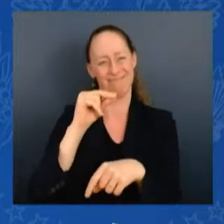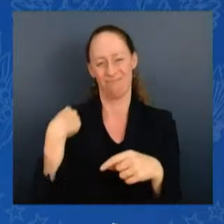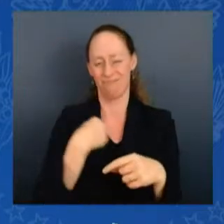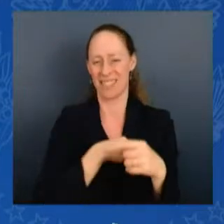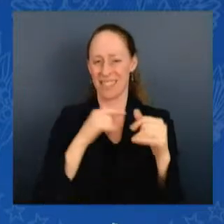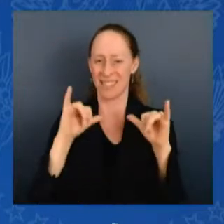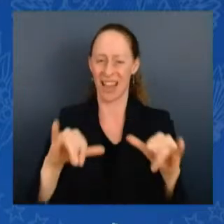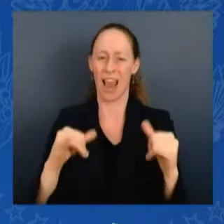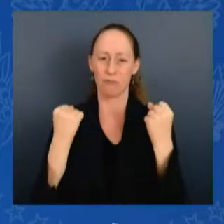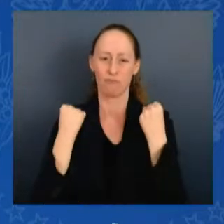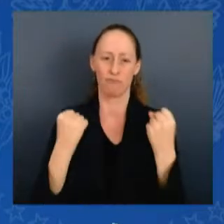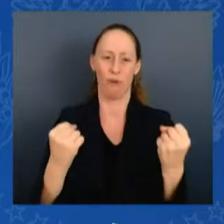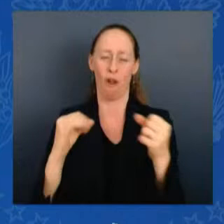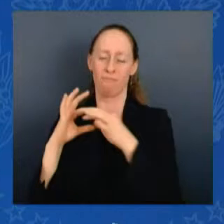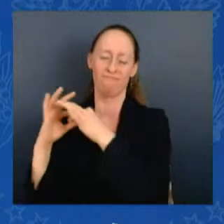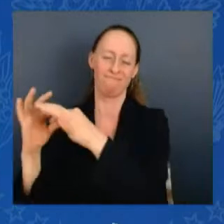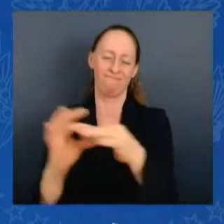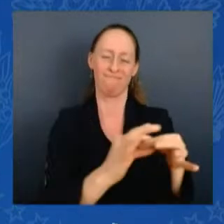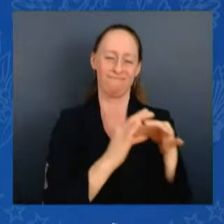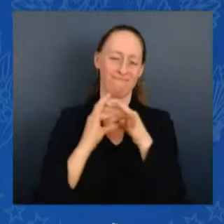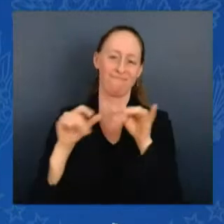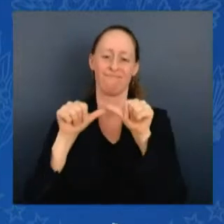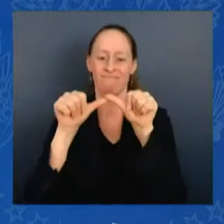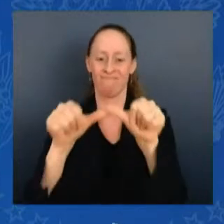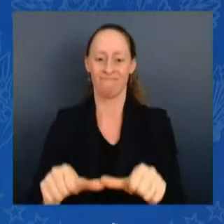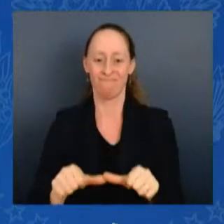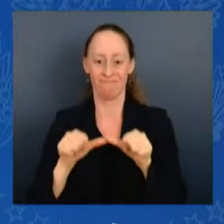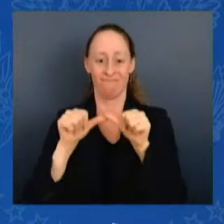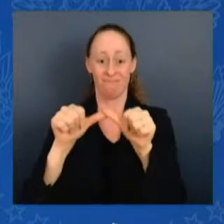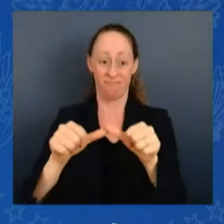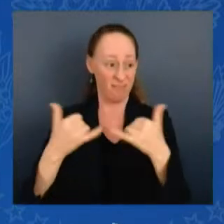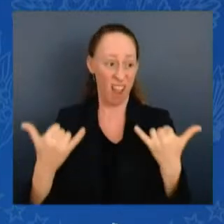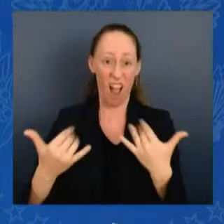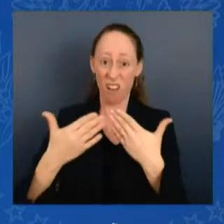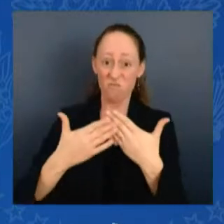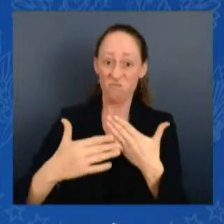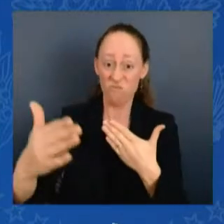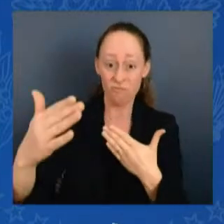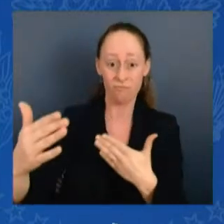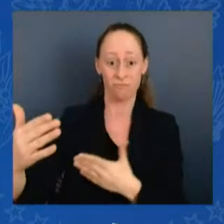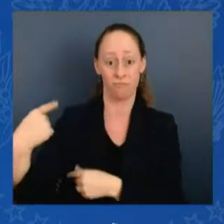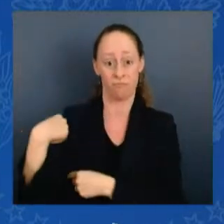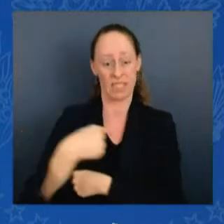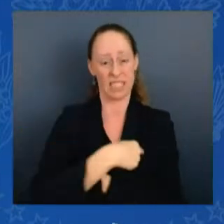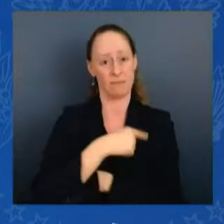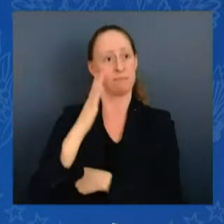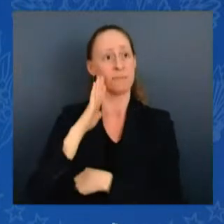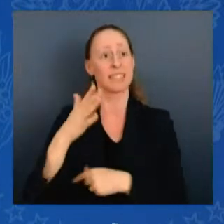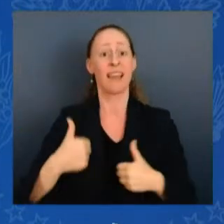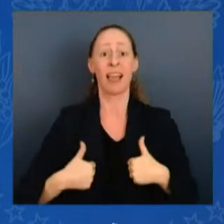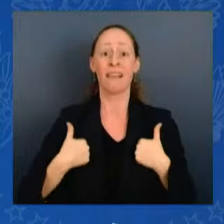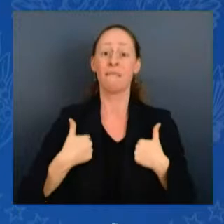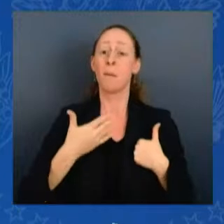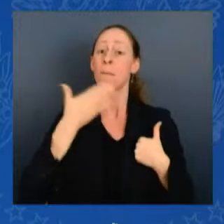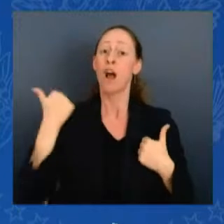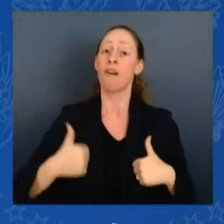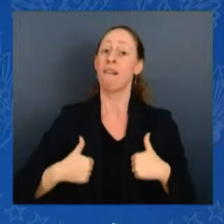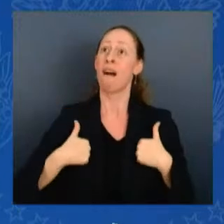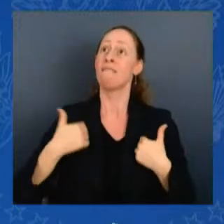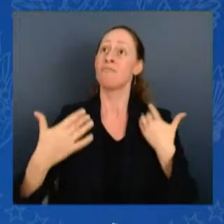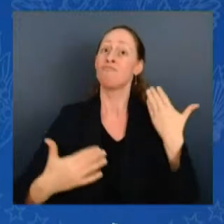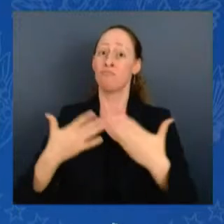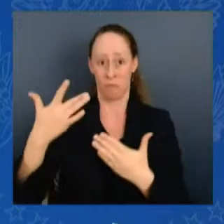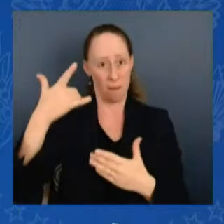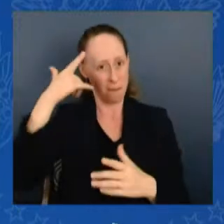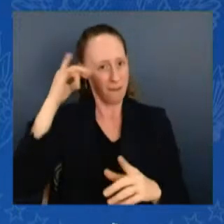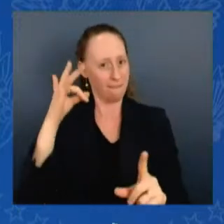for generations to come will benefit from the safer world he helped create. He demonstrates that the core truth of the alliance is